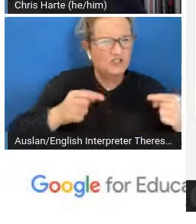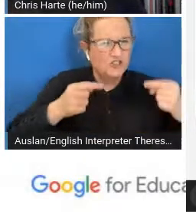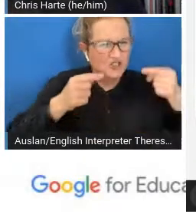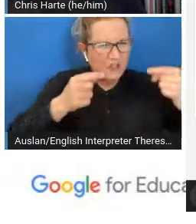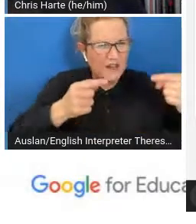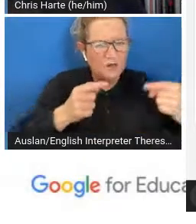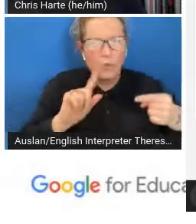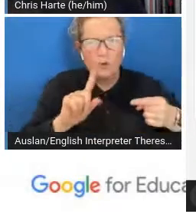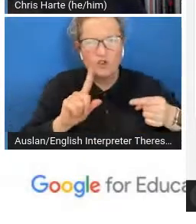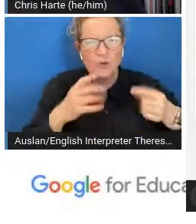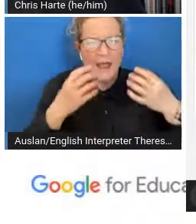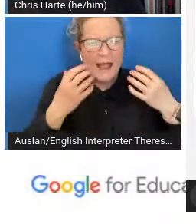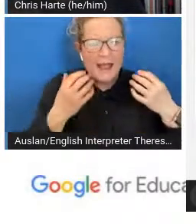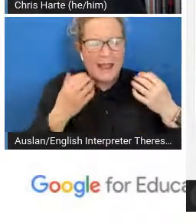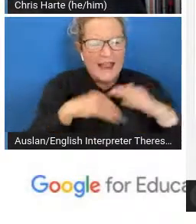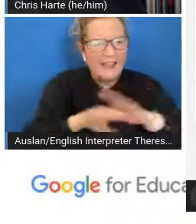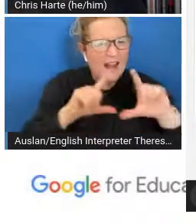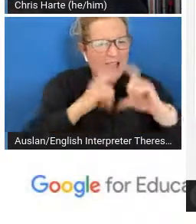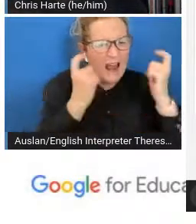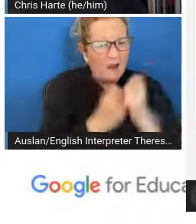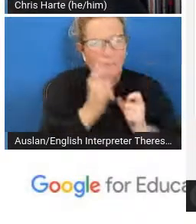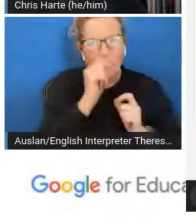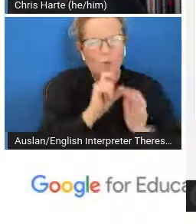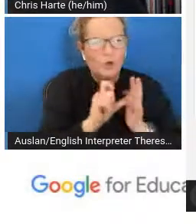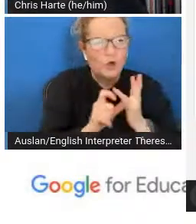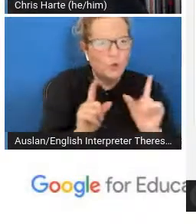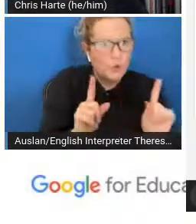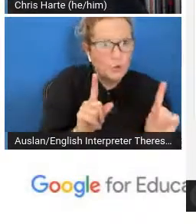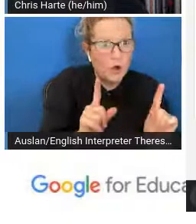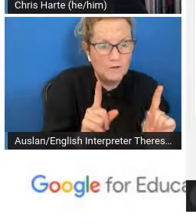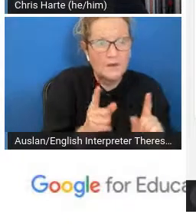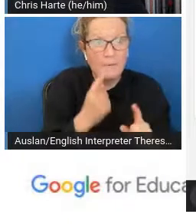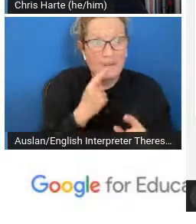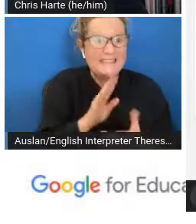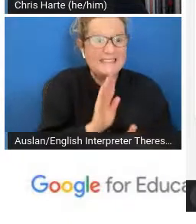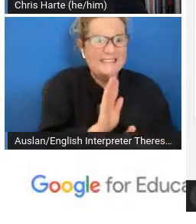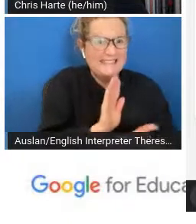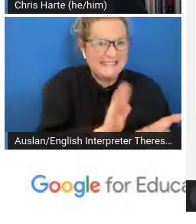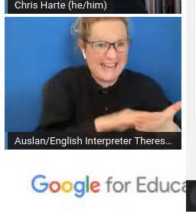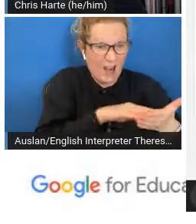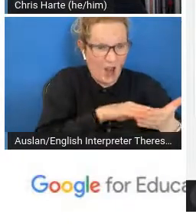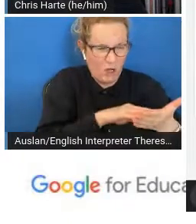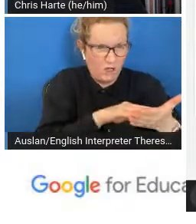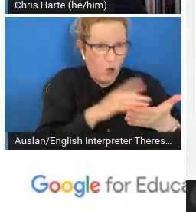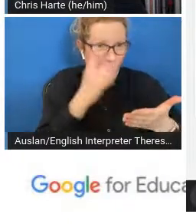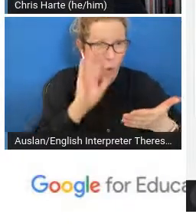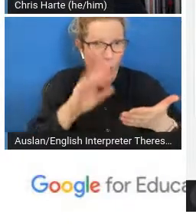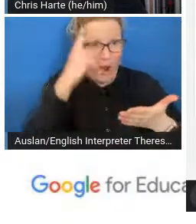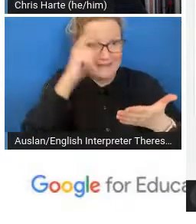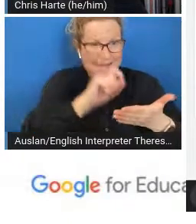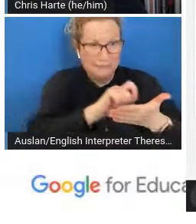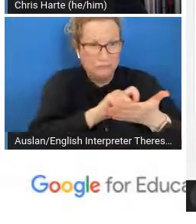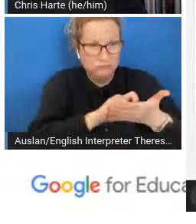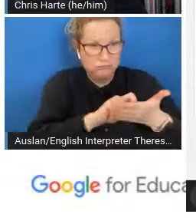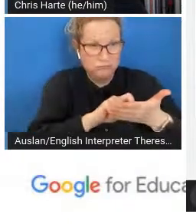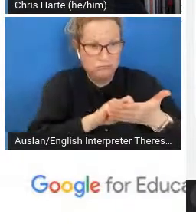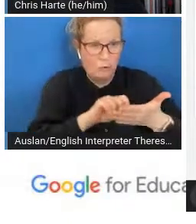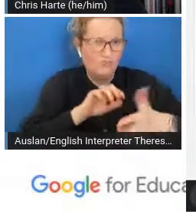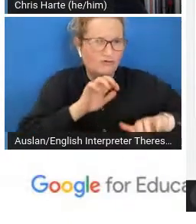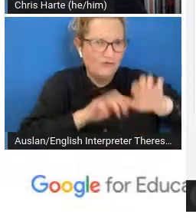you might use in the classroom? Grab a sticky note and put your idea on there so that we can share it